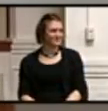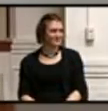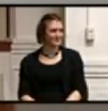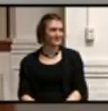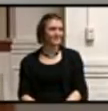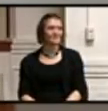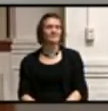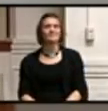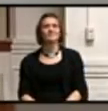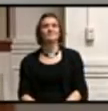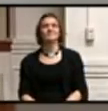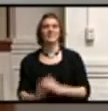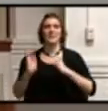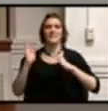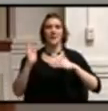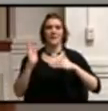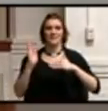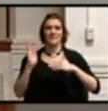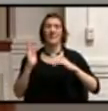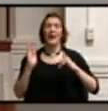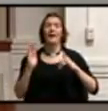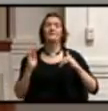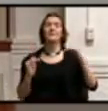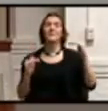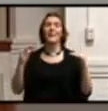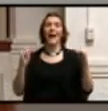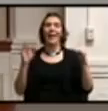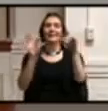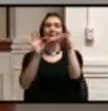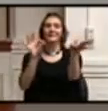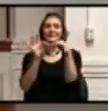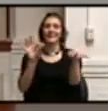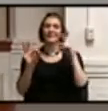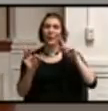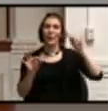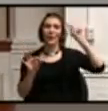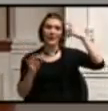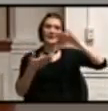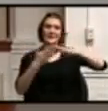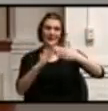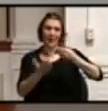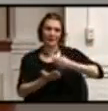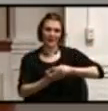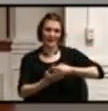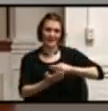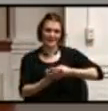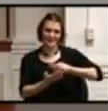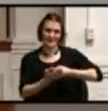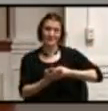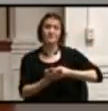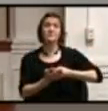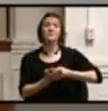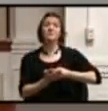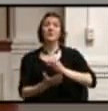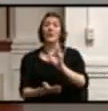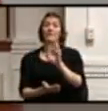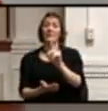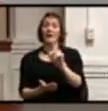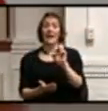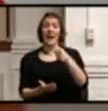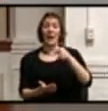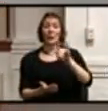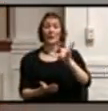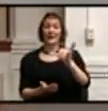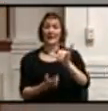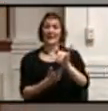This is the bottom part of the balance sheet for our governmental funds. And you can see under fund equity, this is where